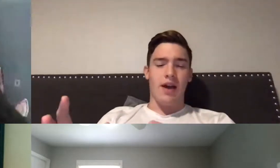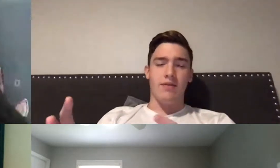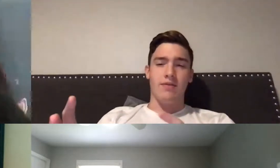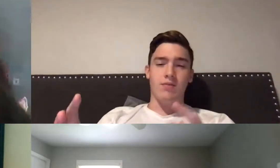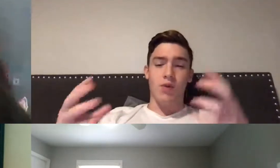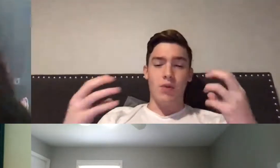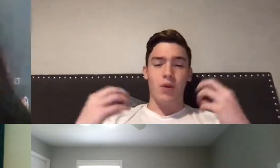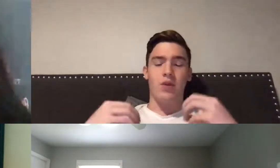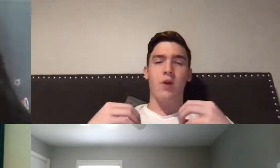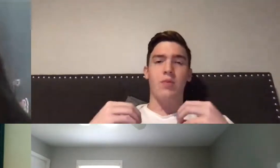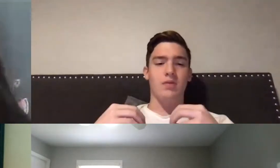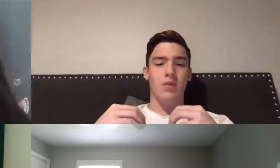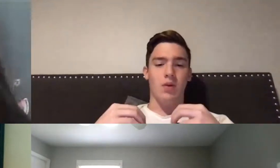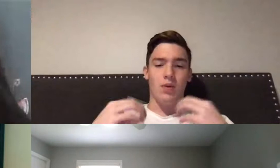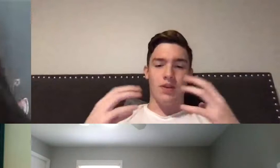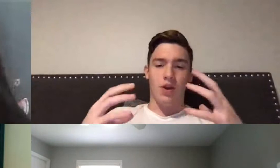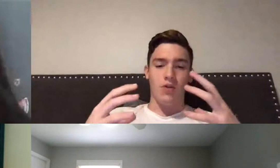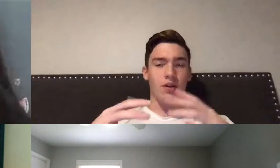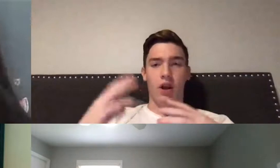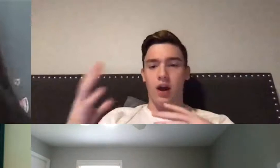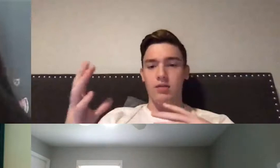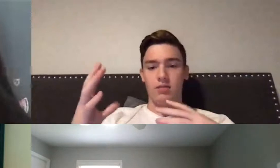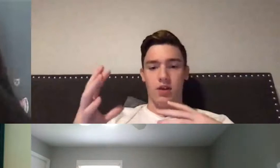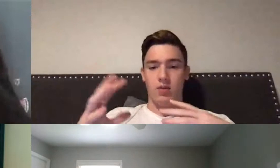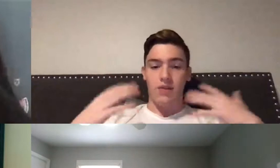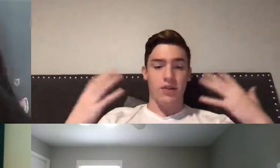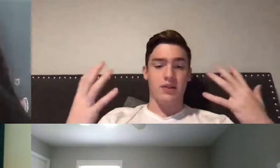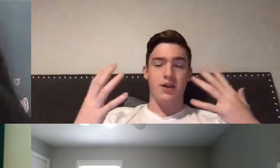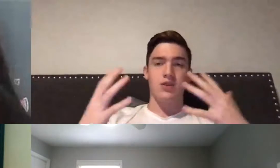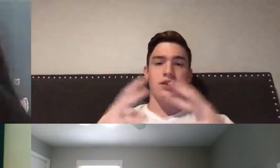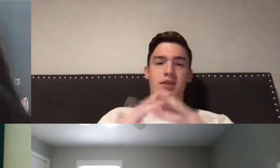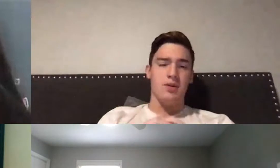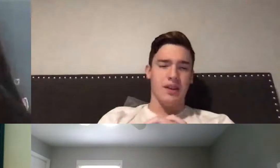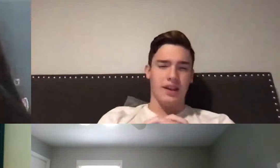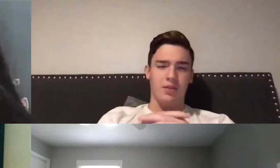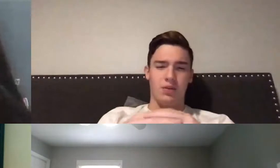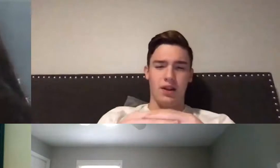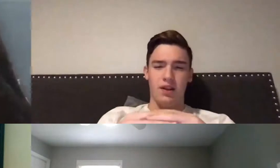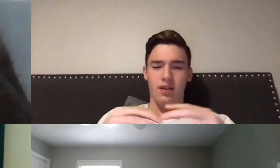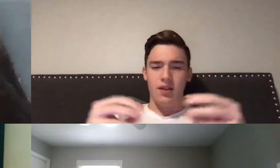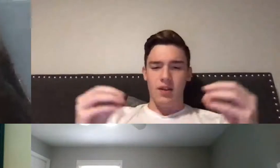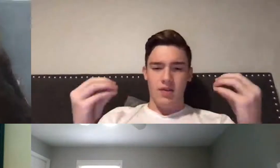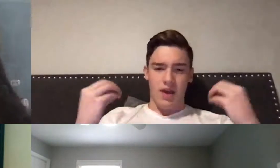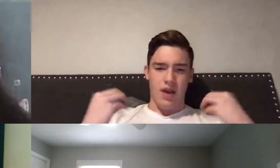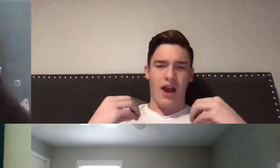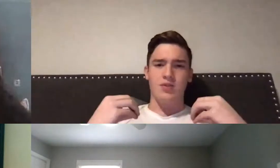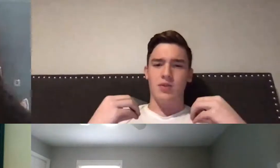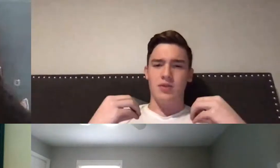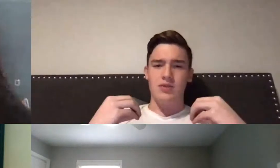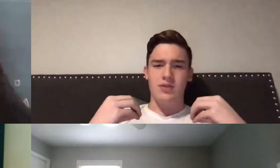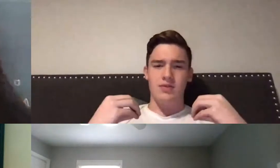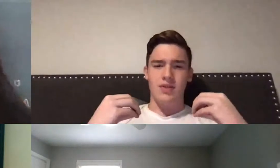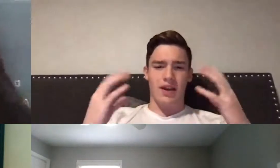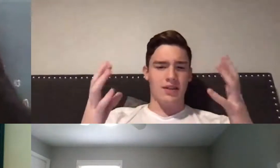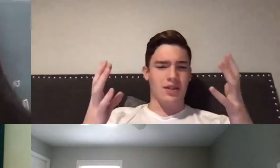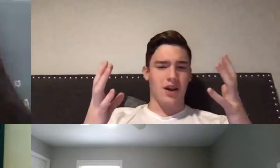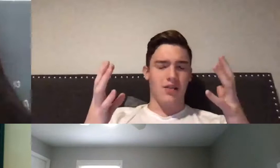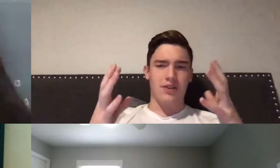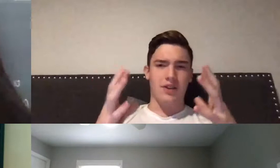to have, when we are reopening with COVID or not, whatever the discussion is, I would really like to bring high